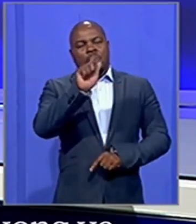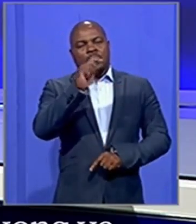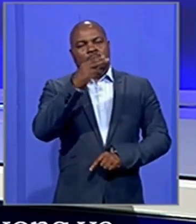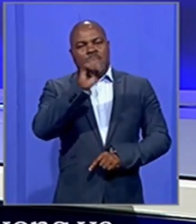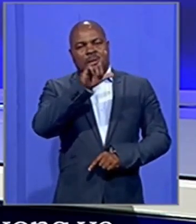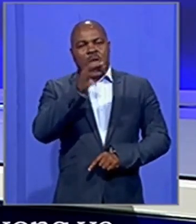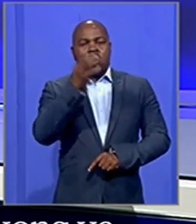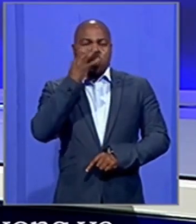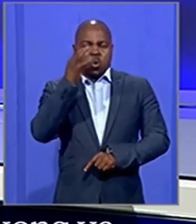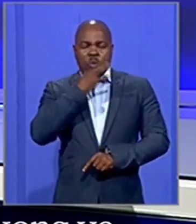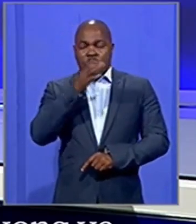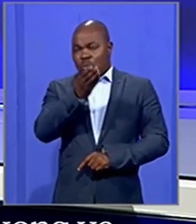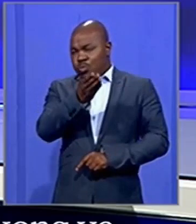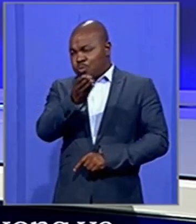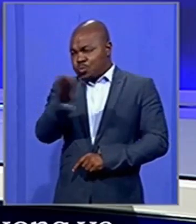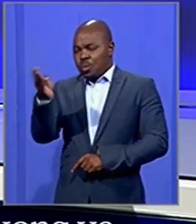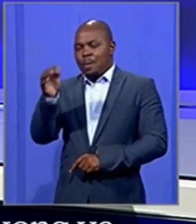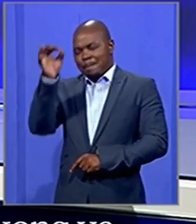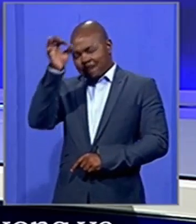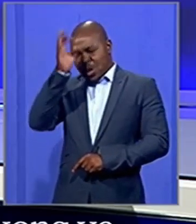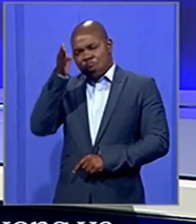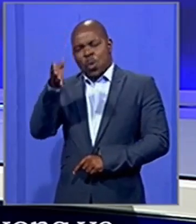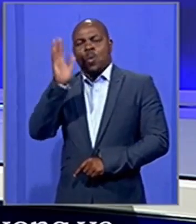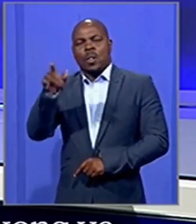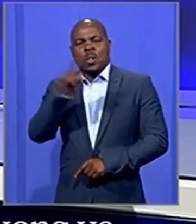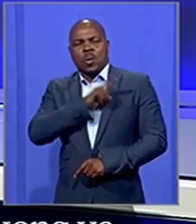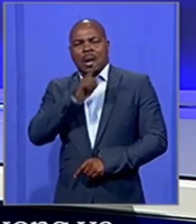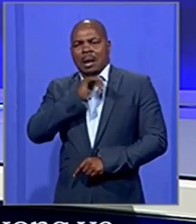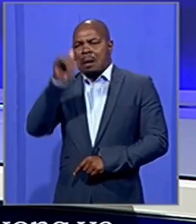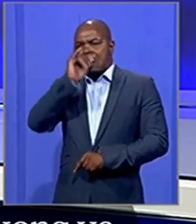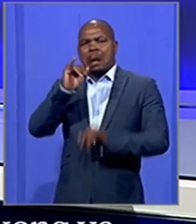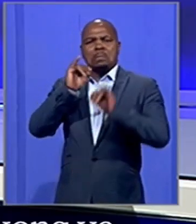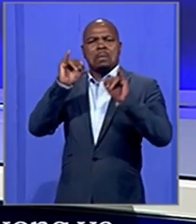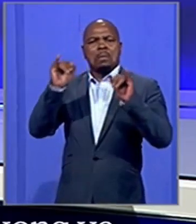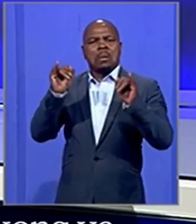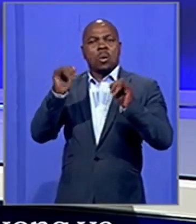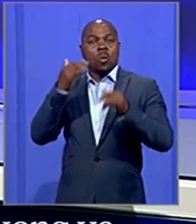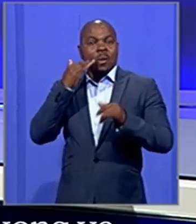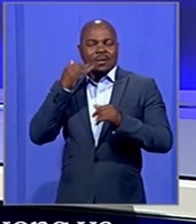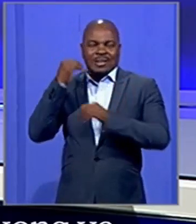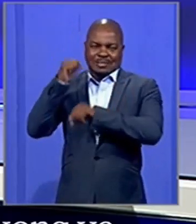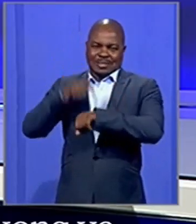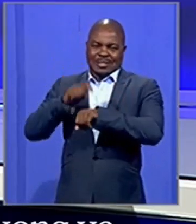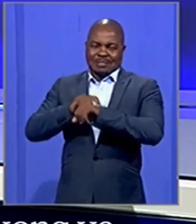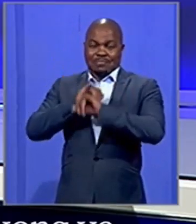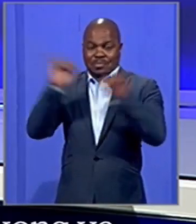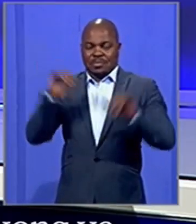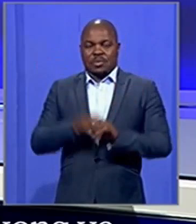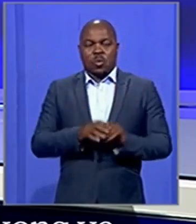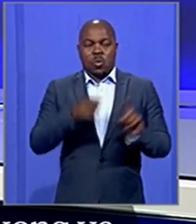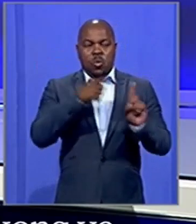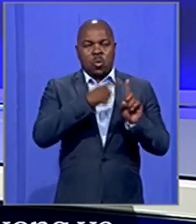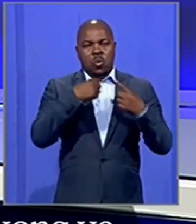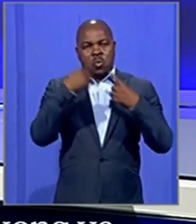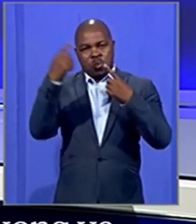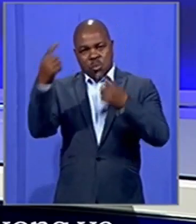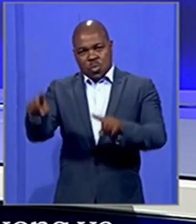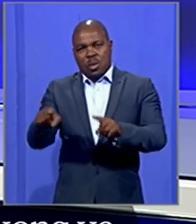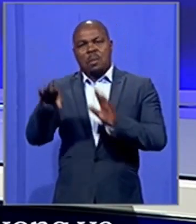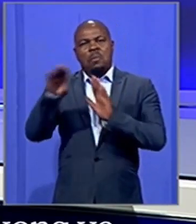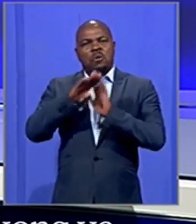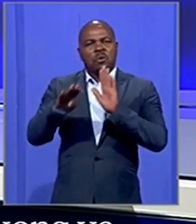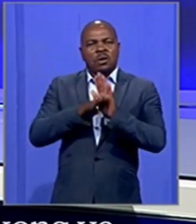tla gašagana gohle ka ge bosenyi bo gakalela pele ka sehla se sa maikhutšo. Mathale o be a etile pele lenaneo